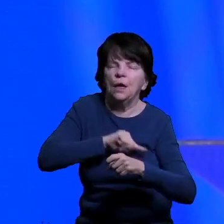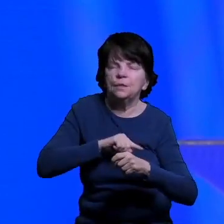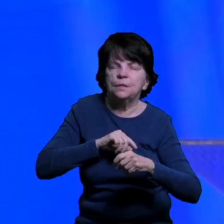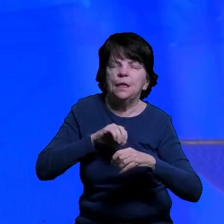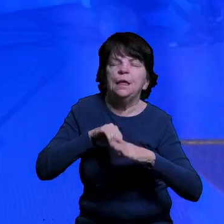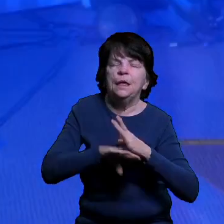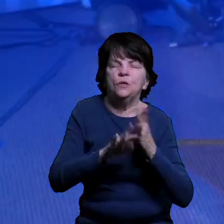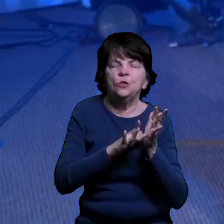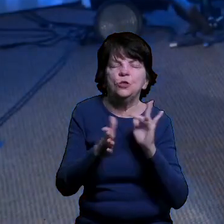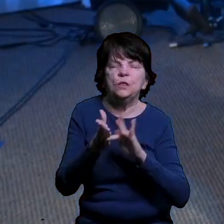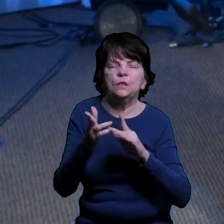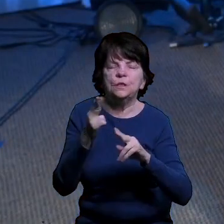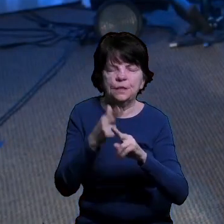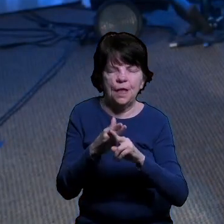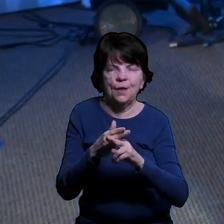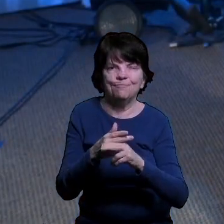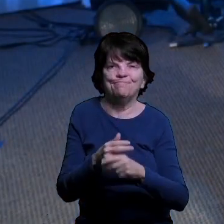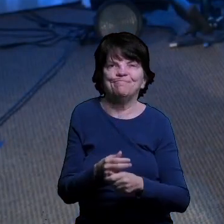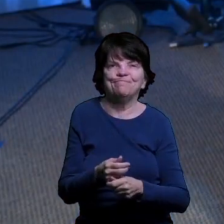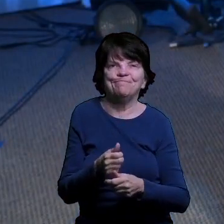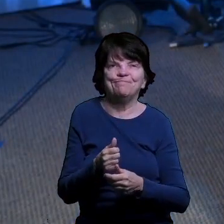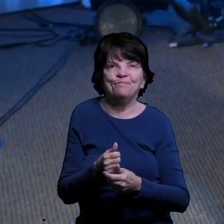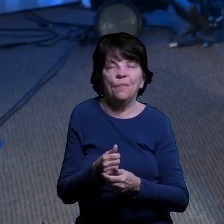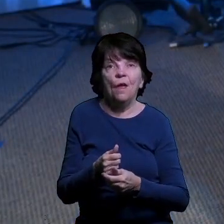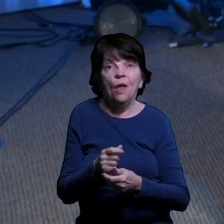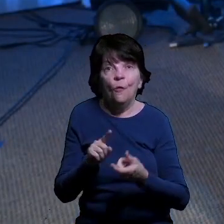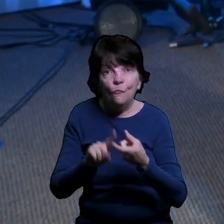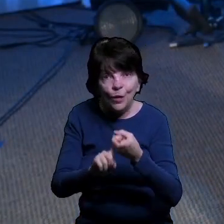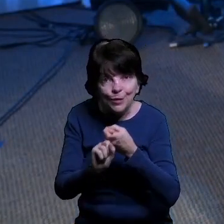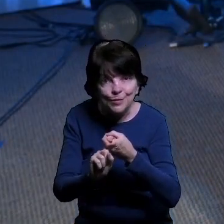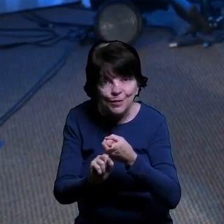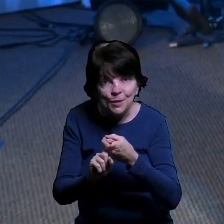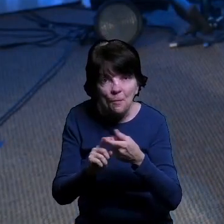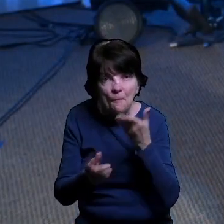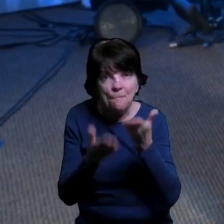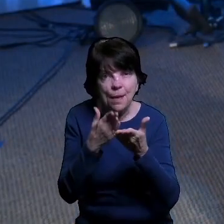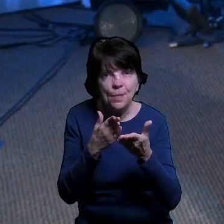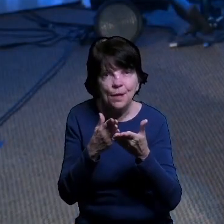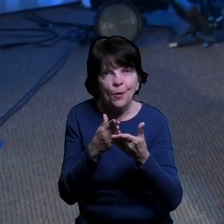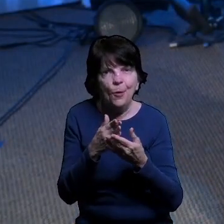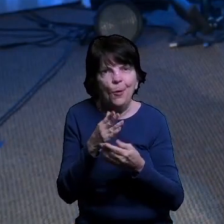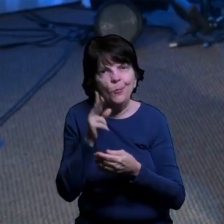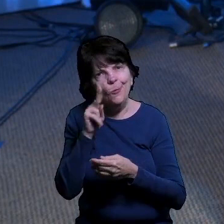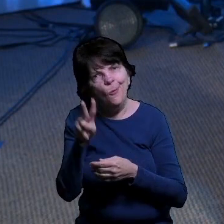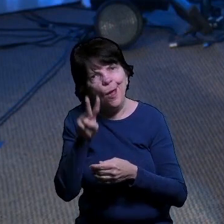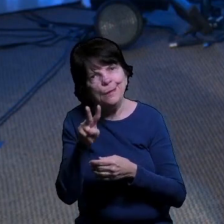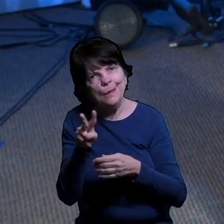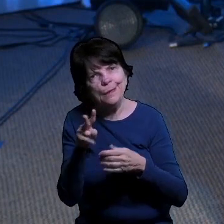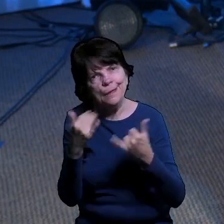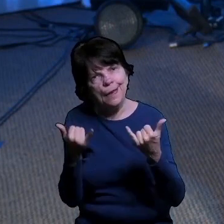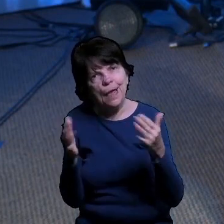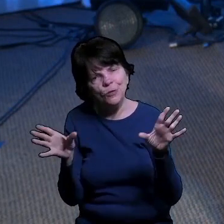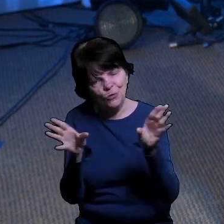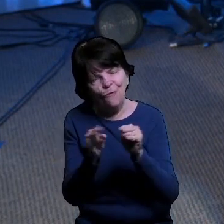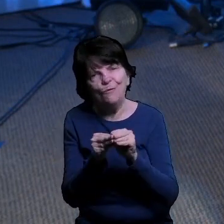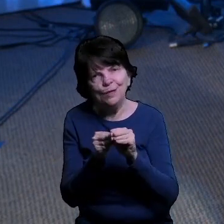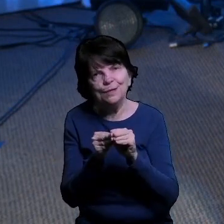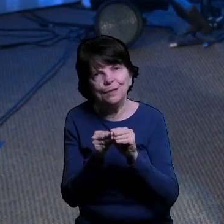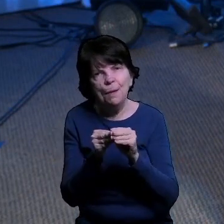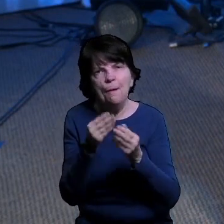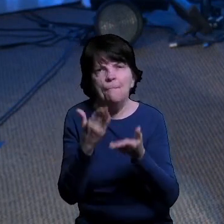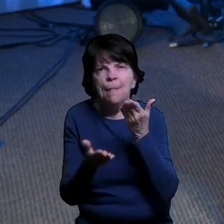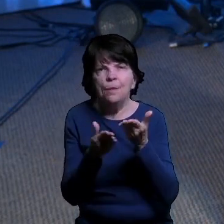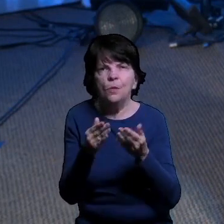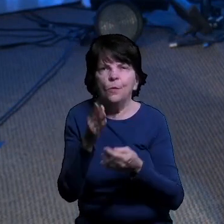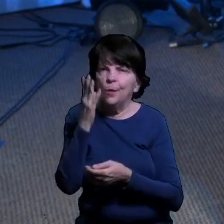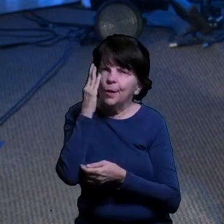name. And friends, maybe you came to this particular service today online, and maybe you're at a point in